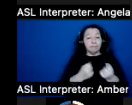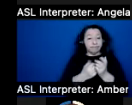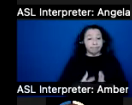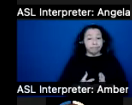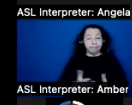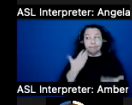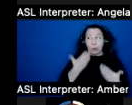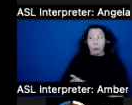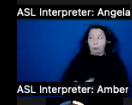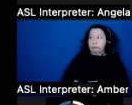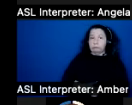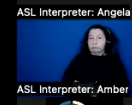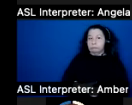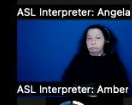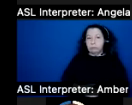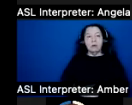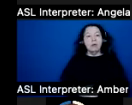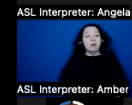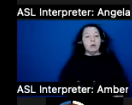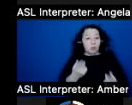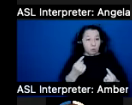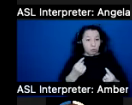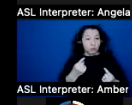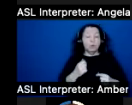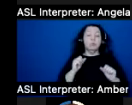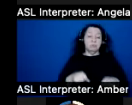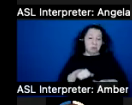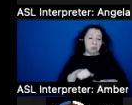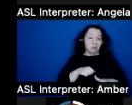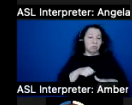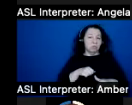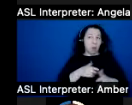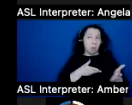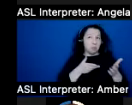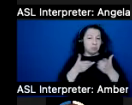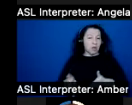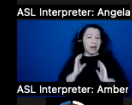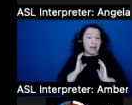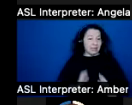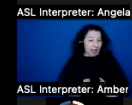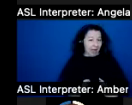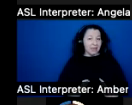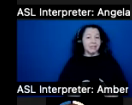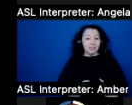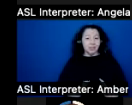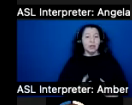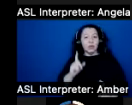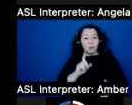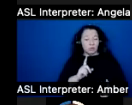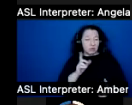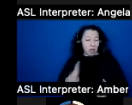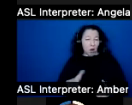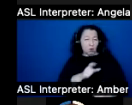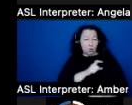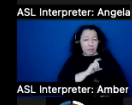unsure about that, maybe going into like maybe bringing a client to a police department to